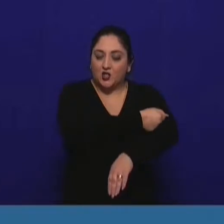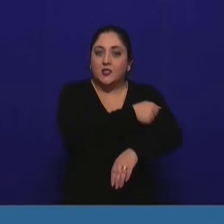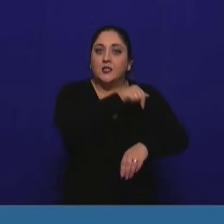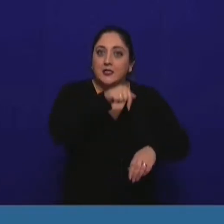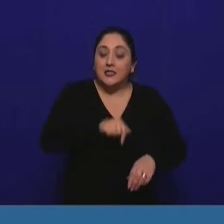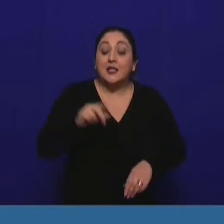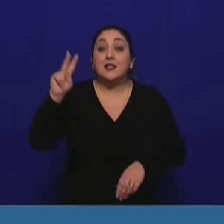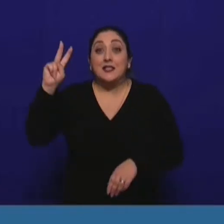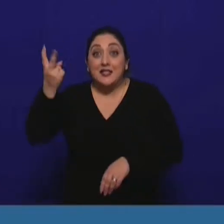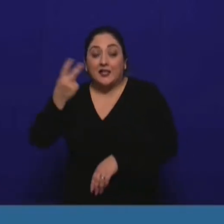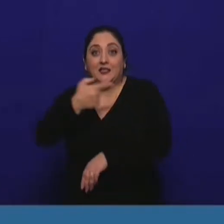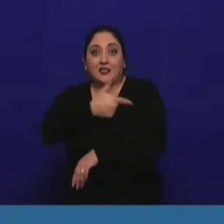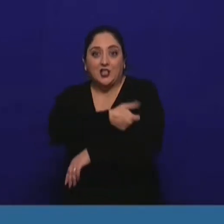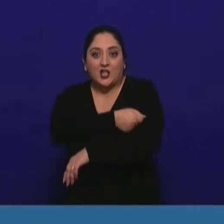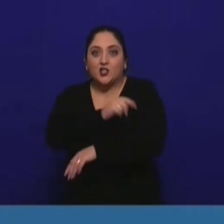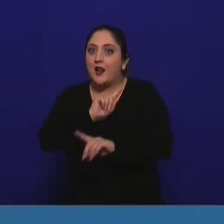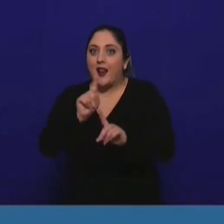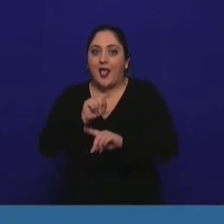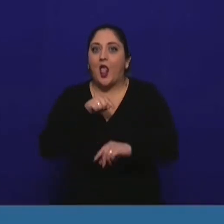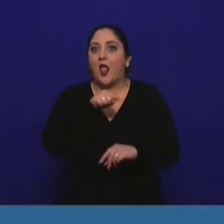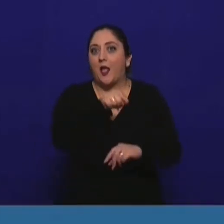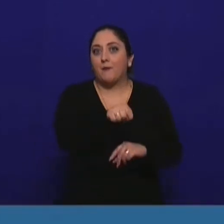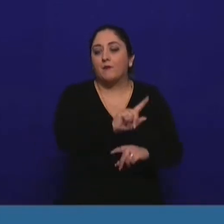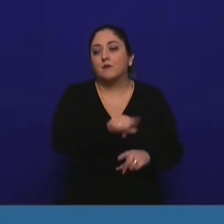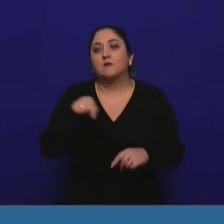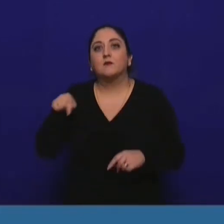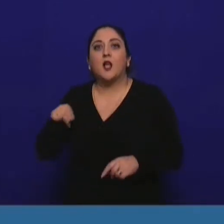nofrulhom is-second dose ukoll għawdex ukoll.